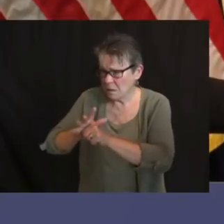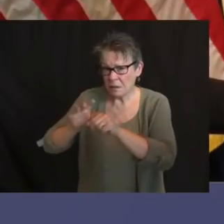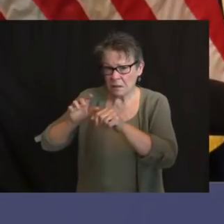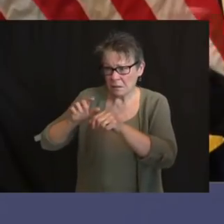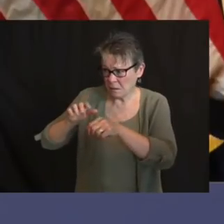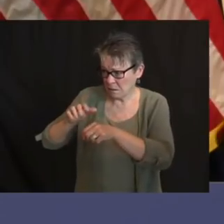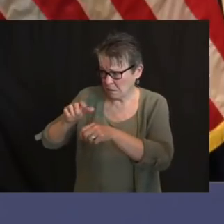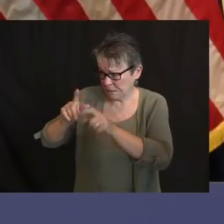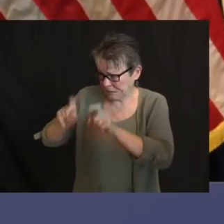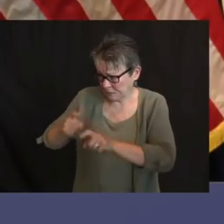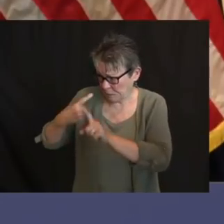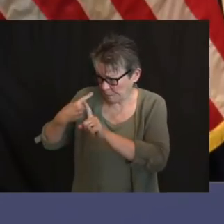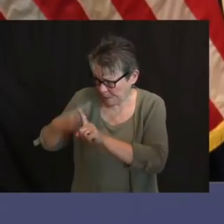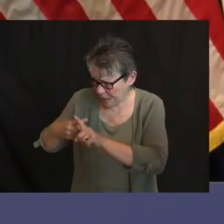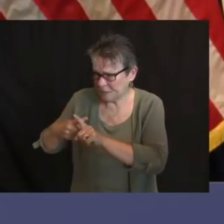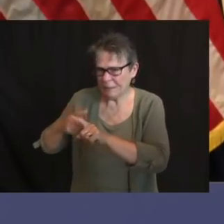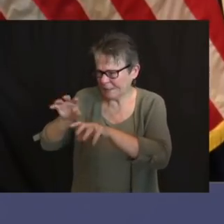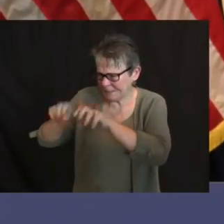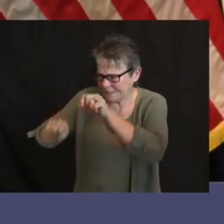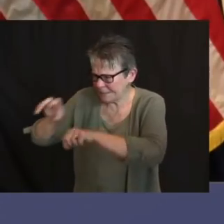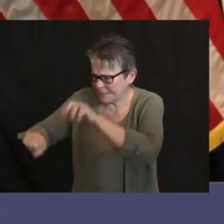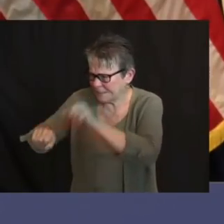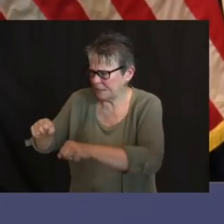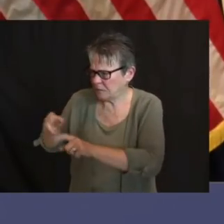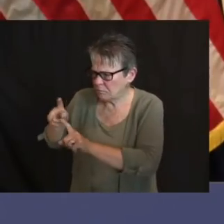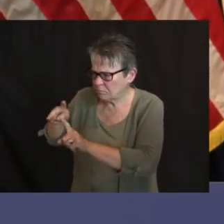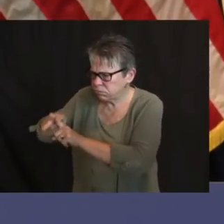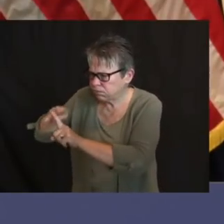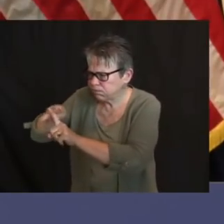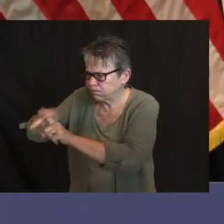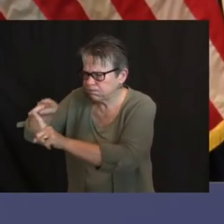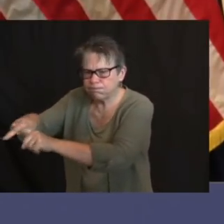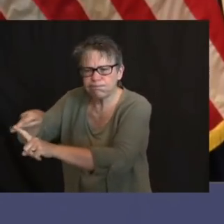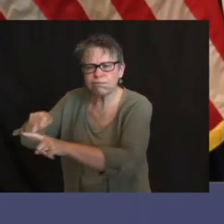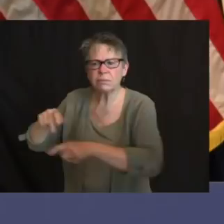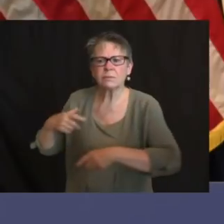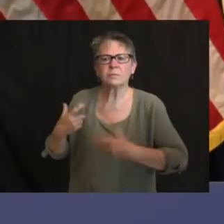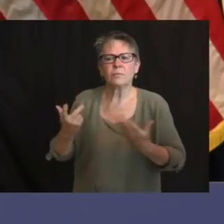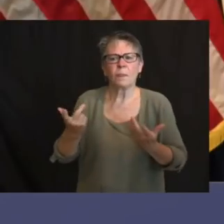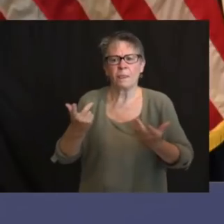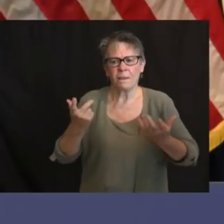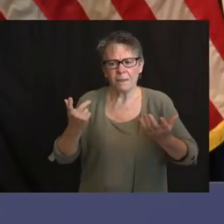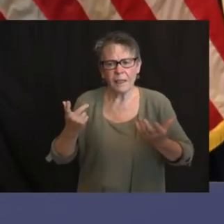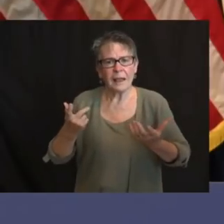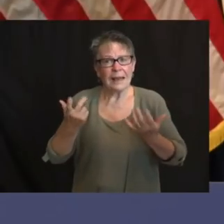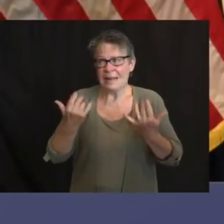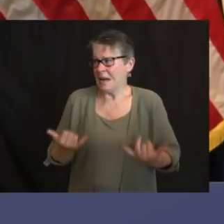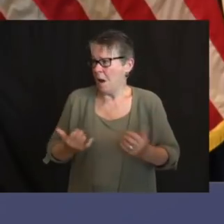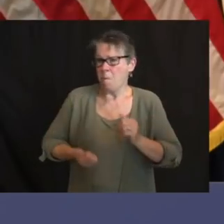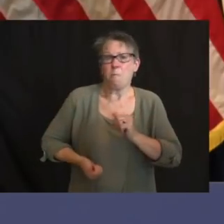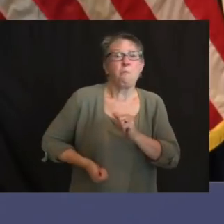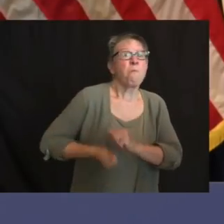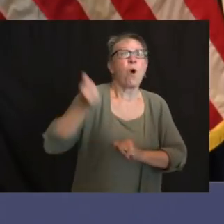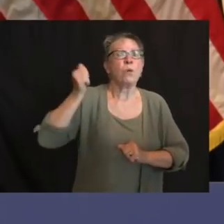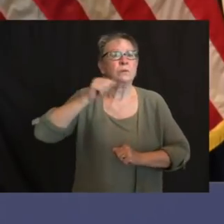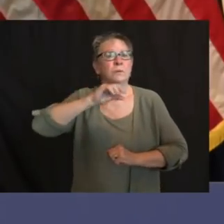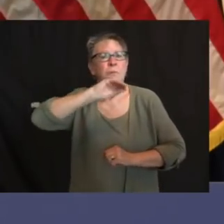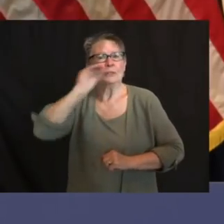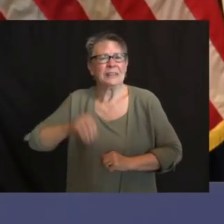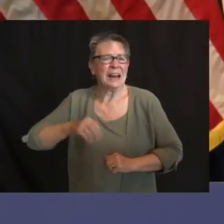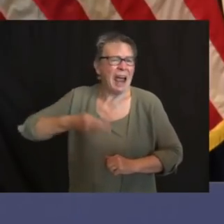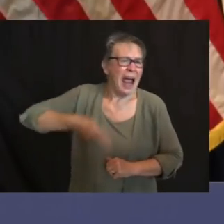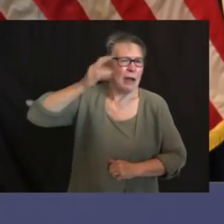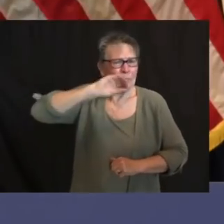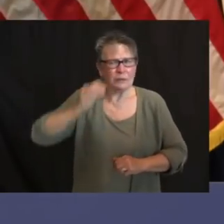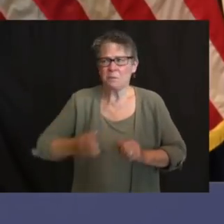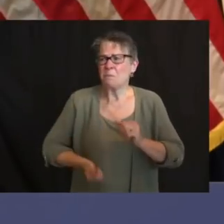tested are negative. And we have 900 people doing contact tracing as we sit here. So